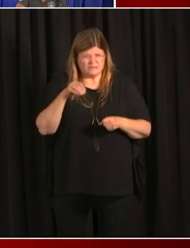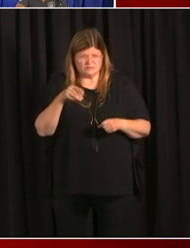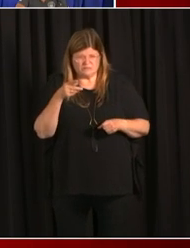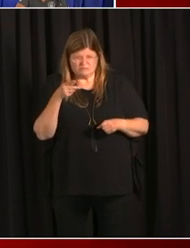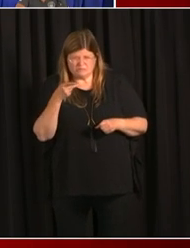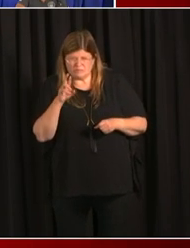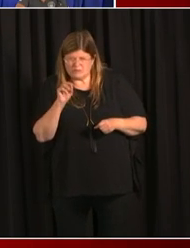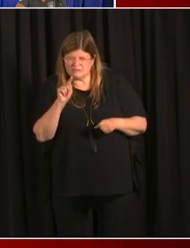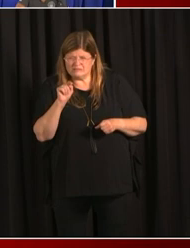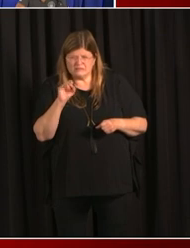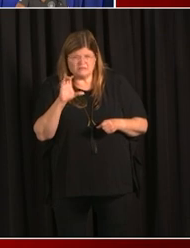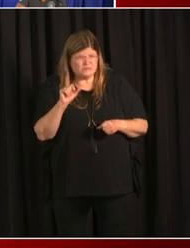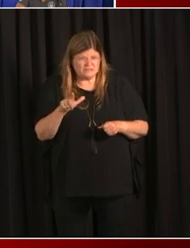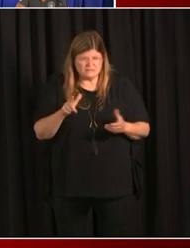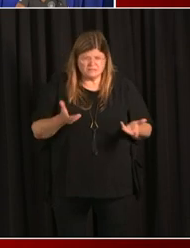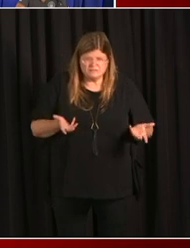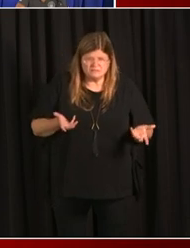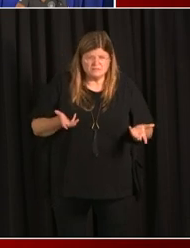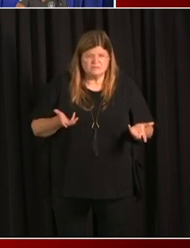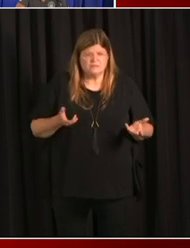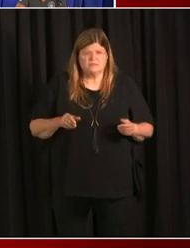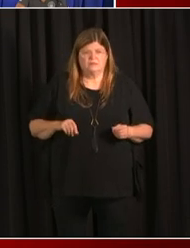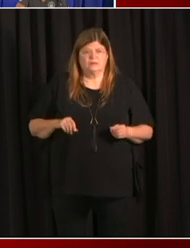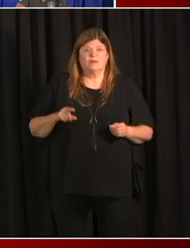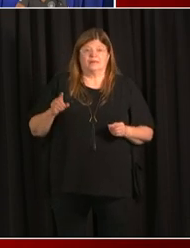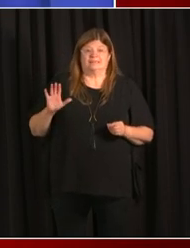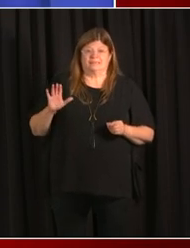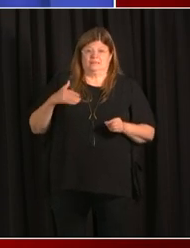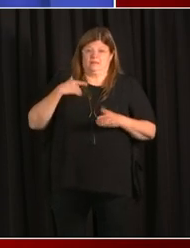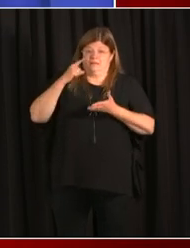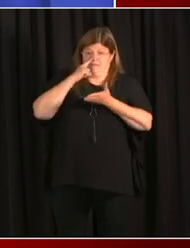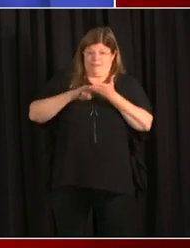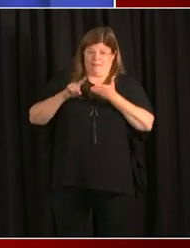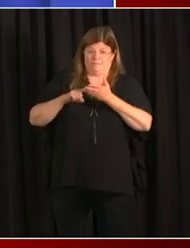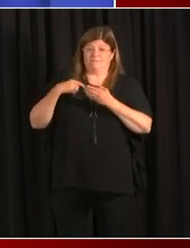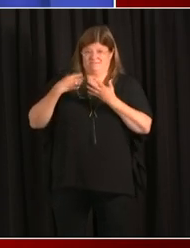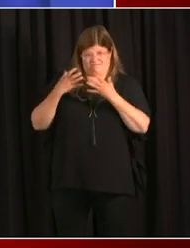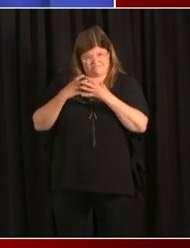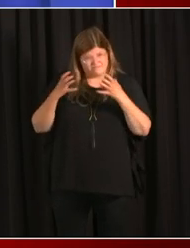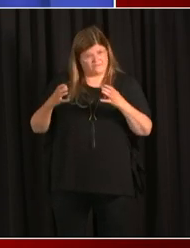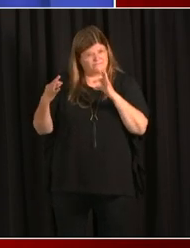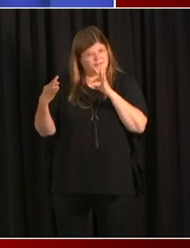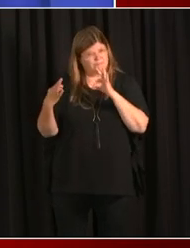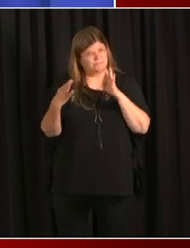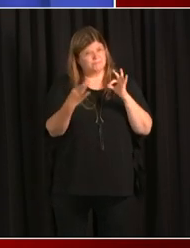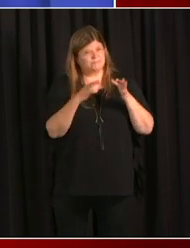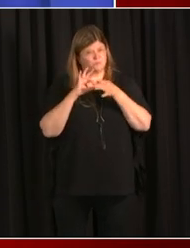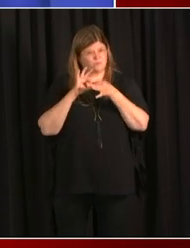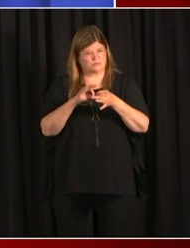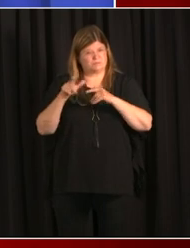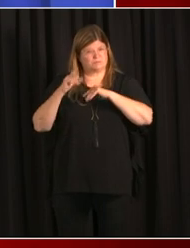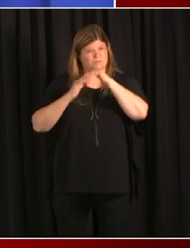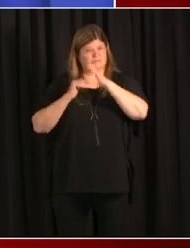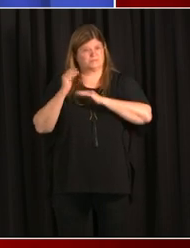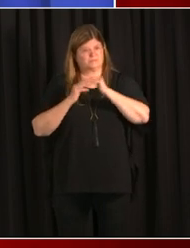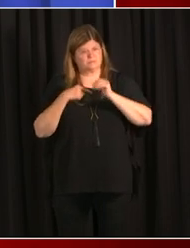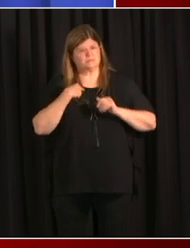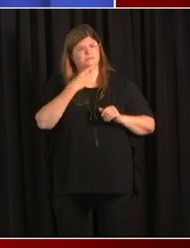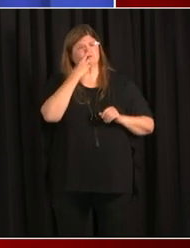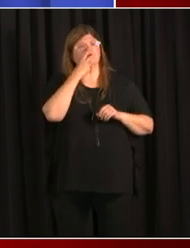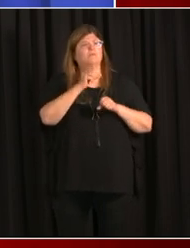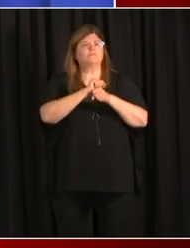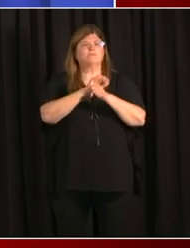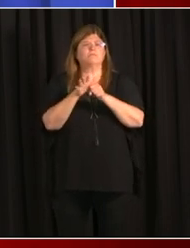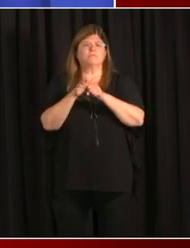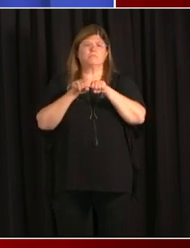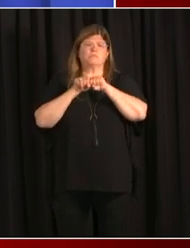assessment and provide feedback directly to the facility. Okay, and then are you seeing this trend among other daycare centers in the city? Are you seeing any other COVID outbreaks?